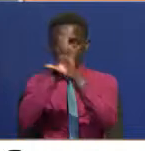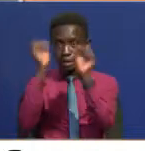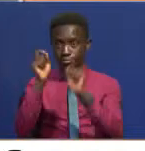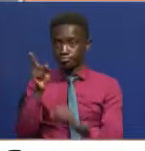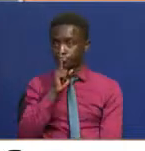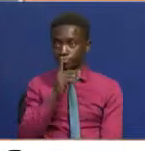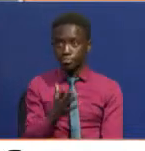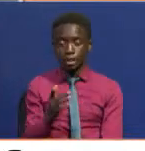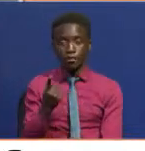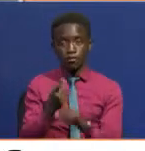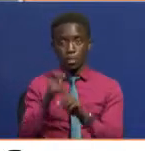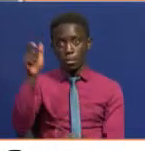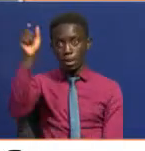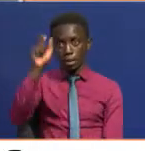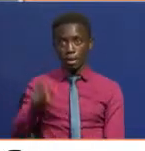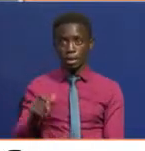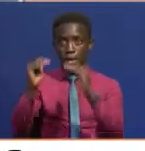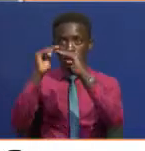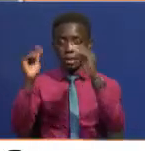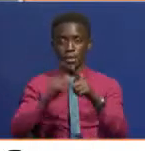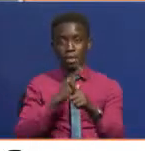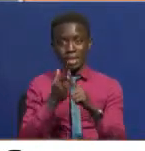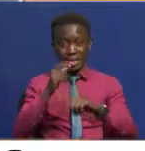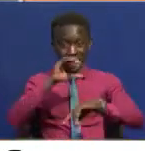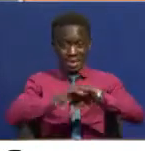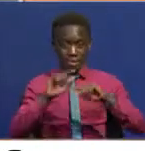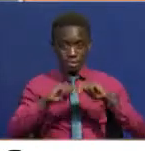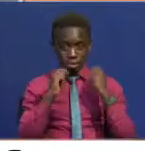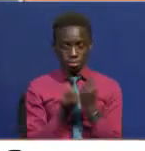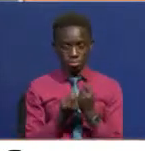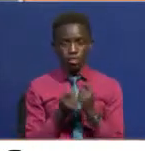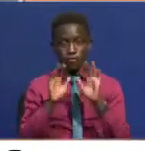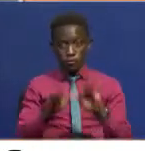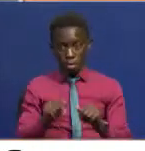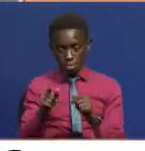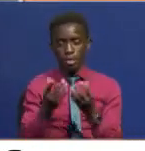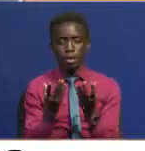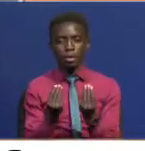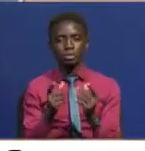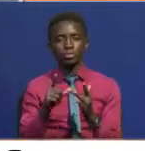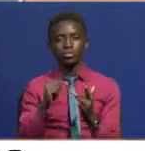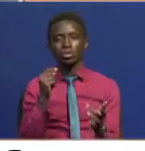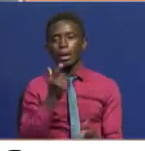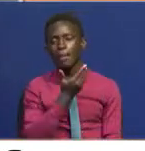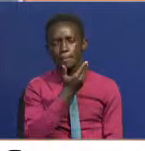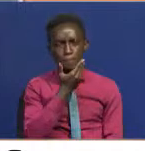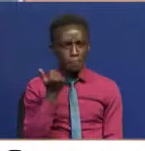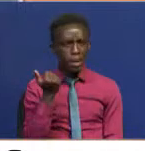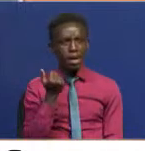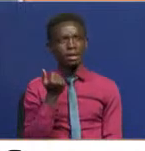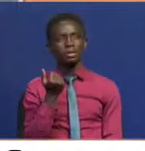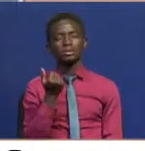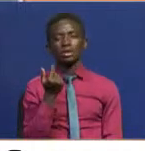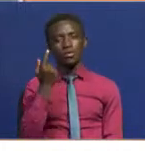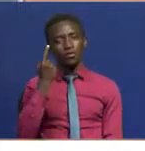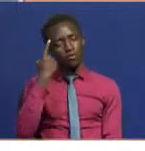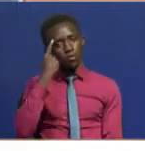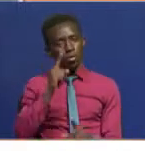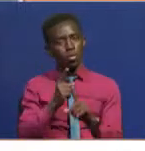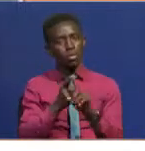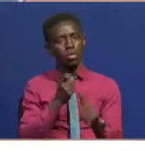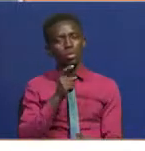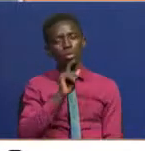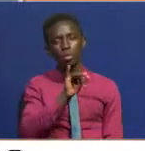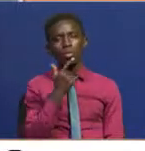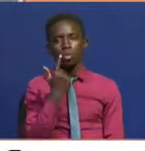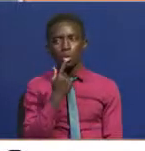then when we get the team, that's when now we'll be able to choose the best of the best from those selected from the county